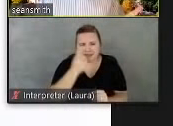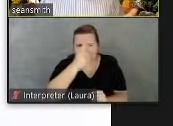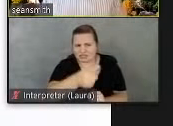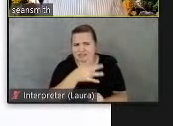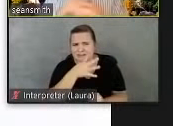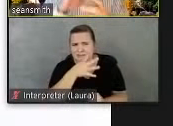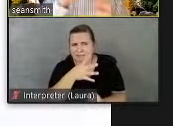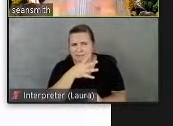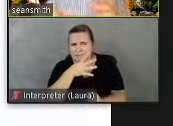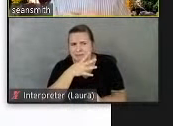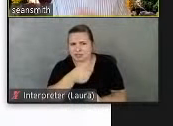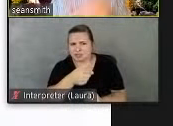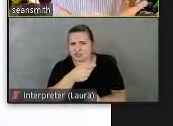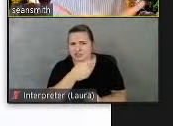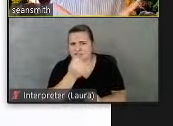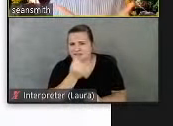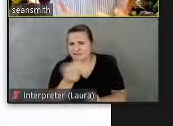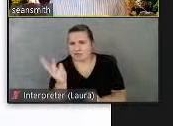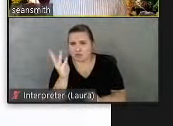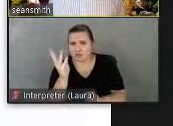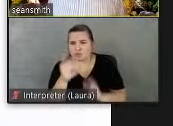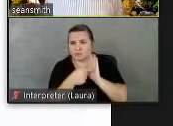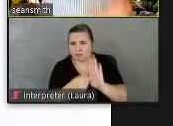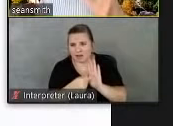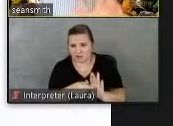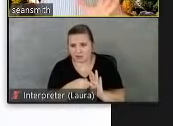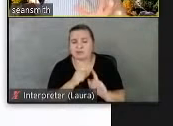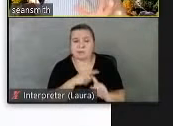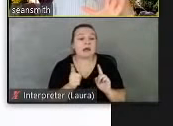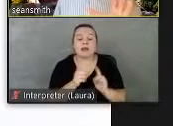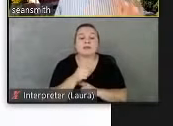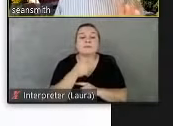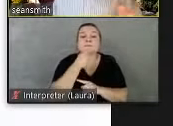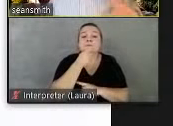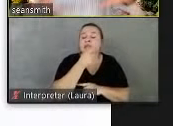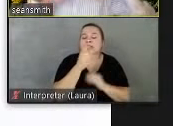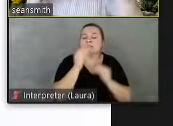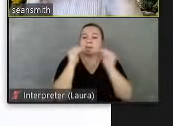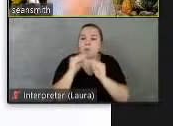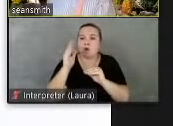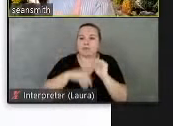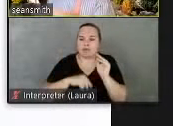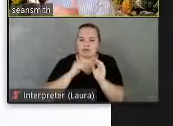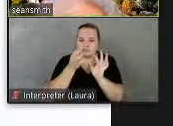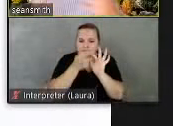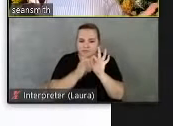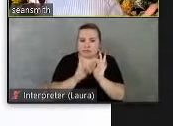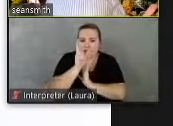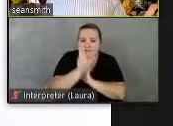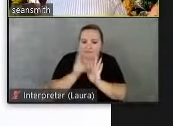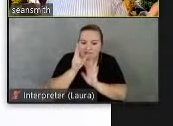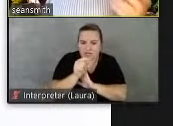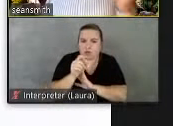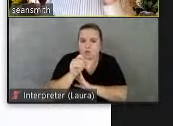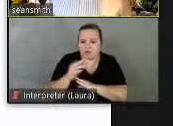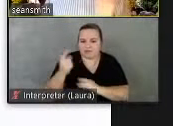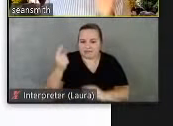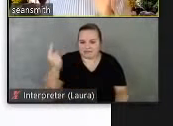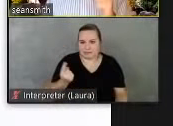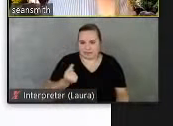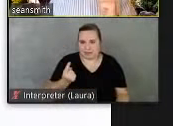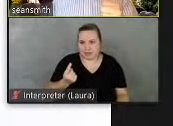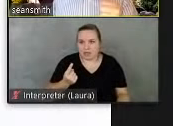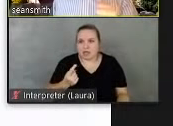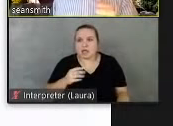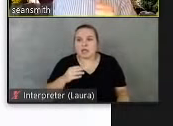couple models. I don't know the models' names, but I know Cindy Crawford. But it goes beyond just simply video of something. Instead, this